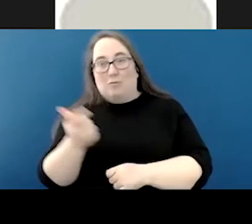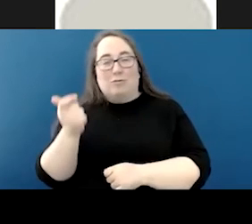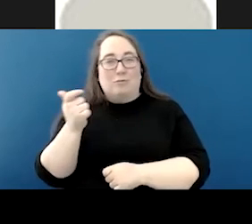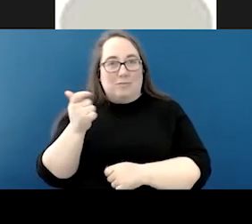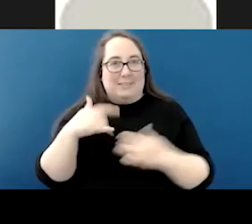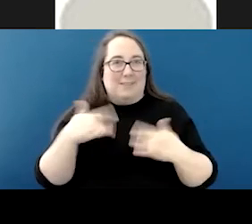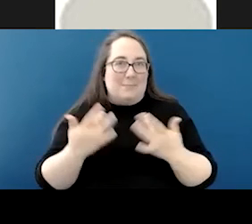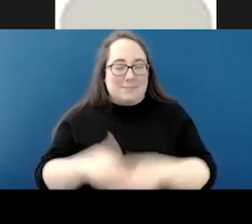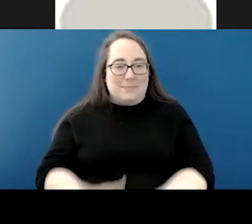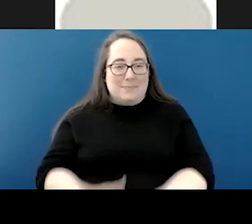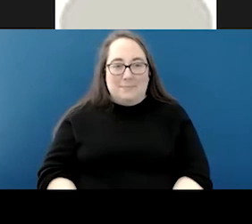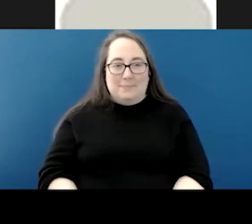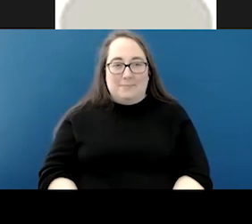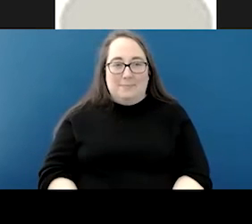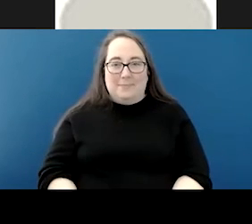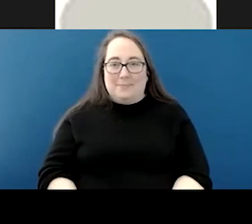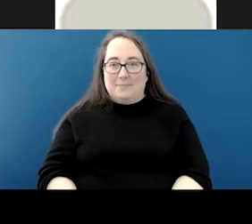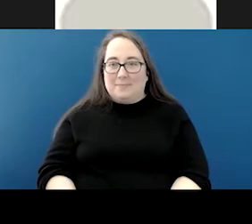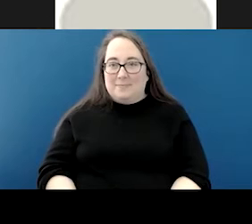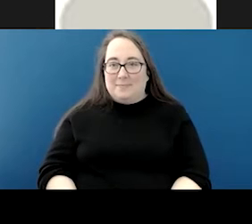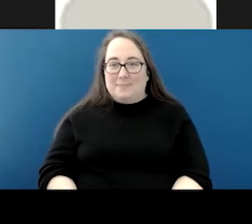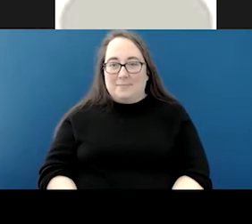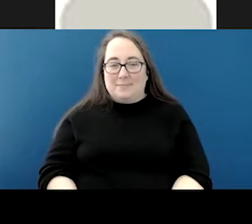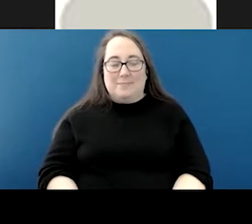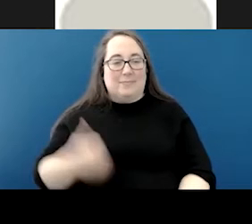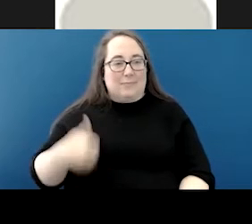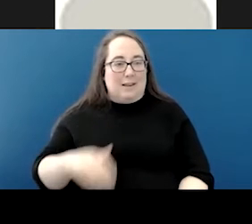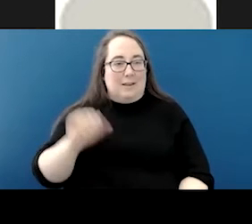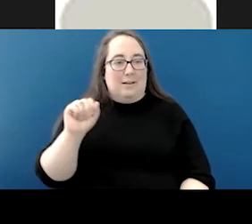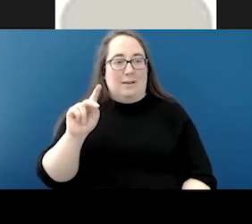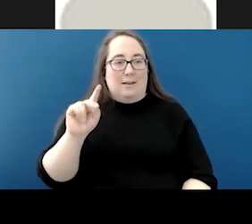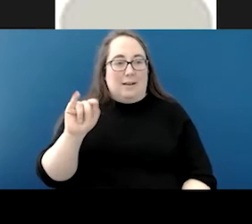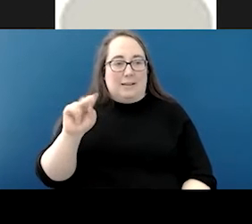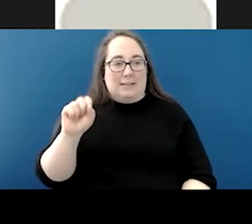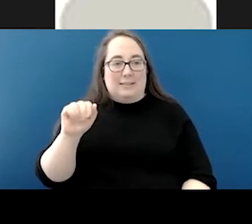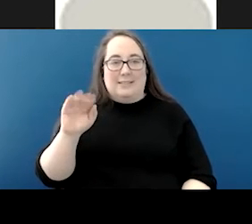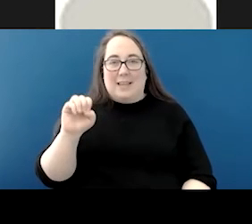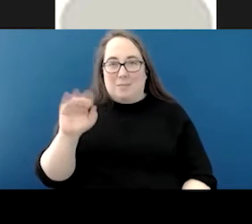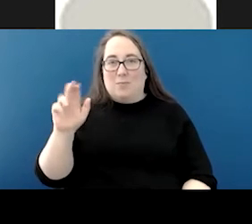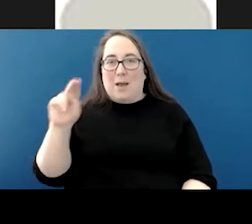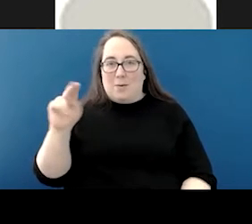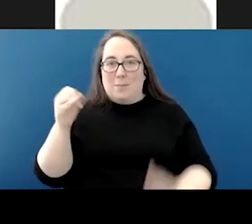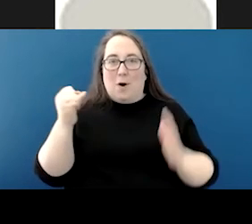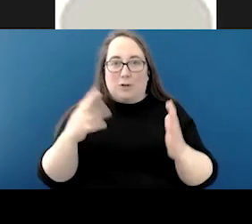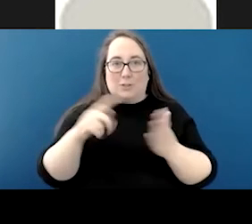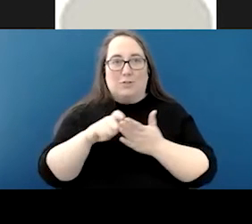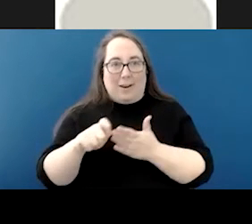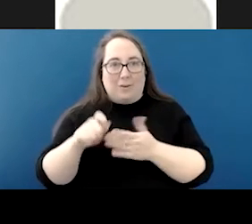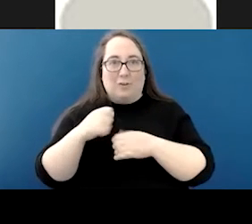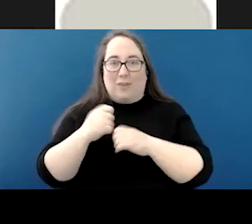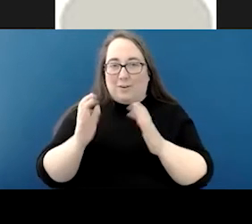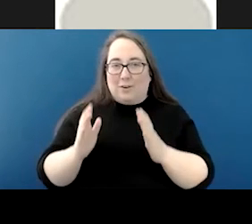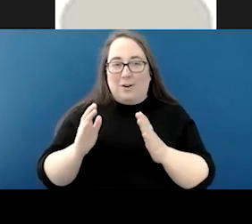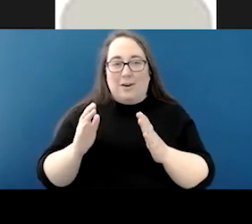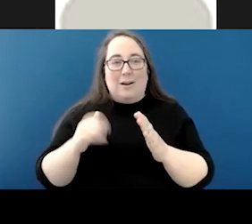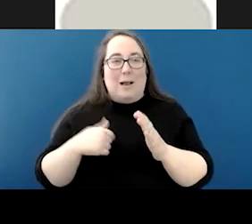event. Like Dr. Ward said, my name is Akeem Shea Brown. I'm an artist, writer, and creator. And I'm just